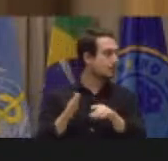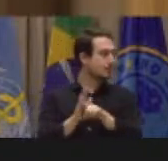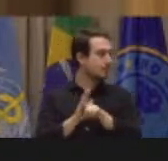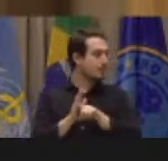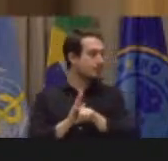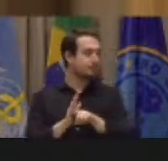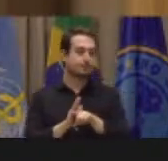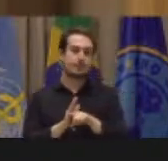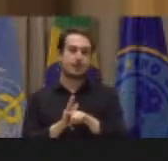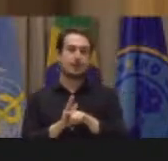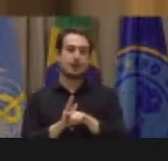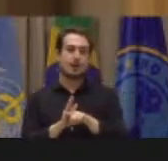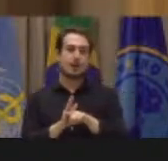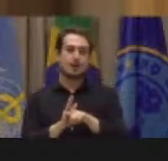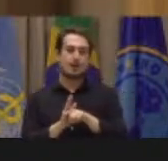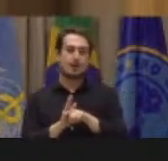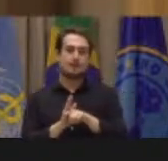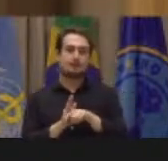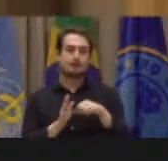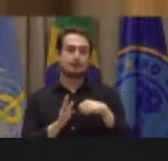developed